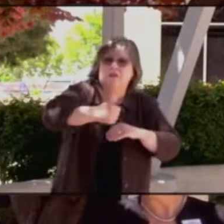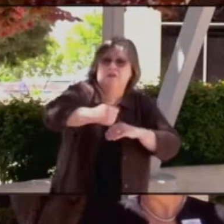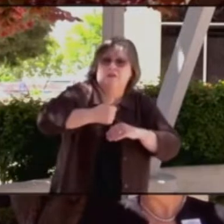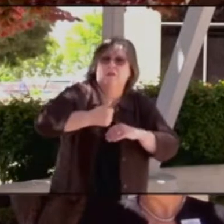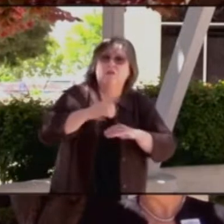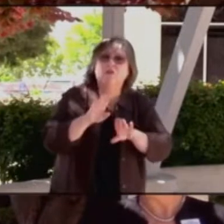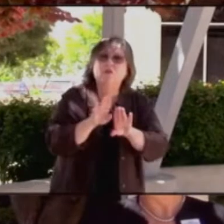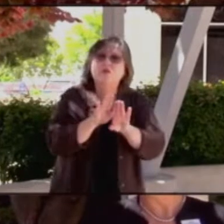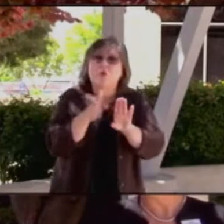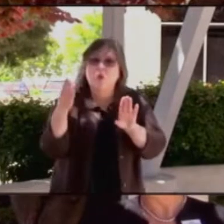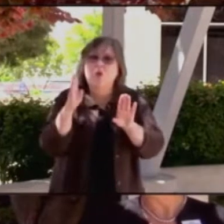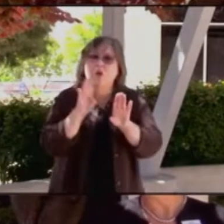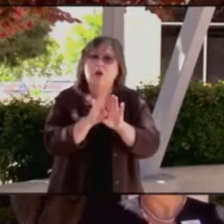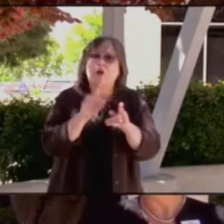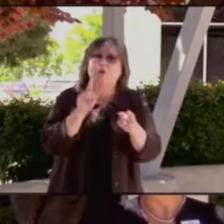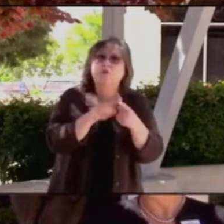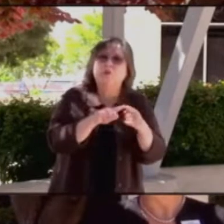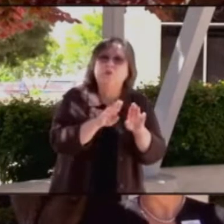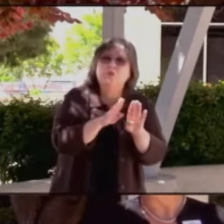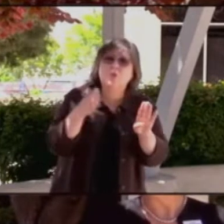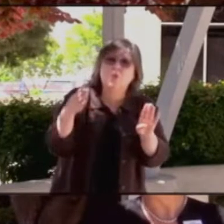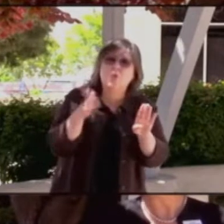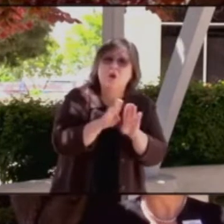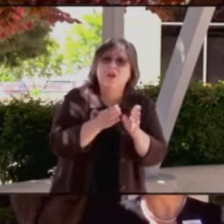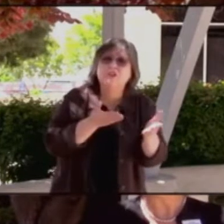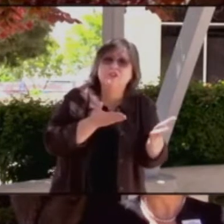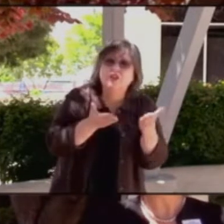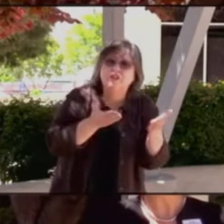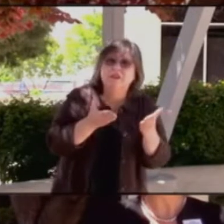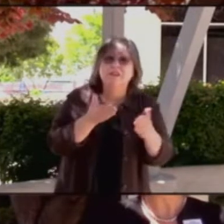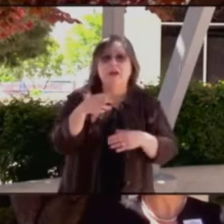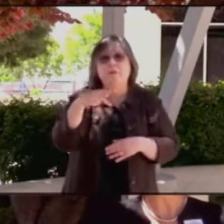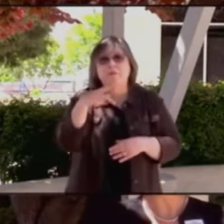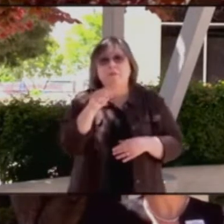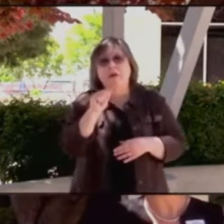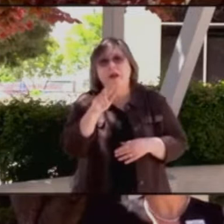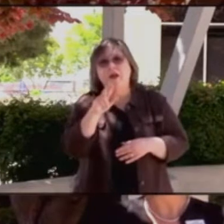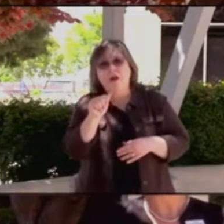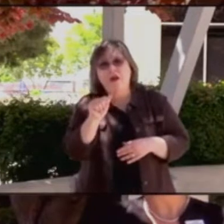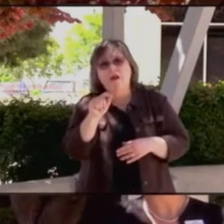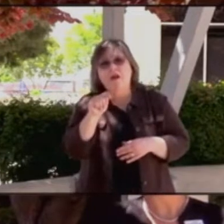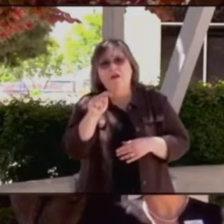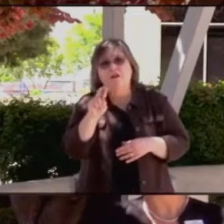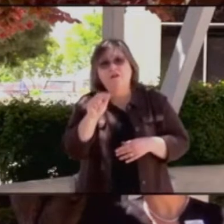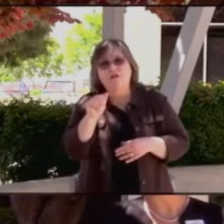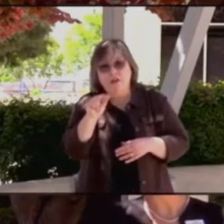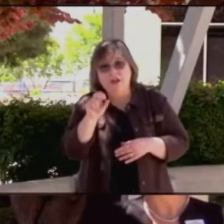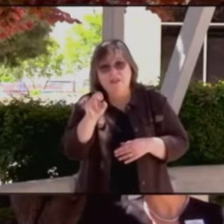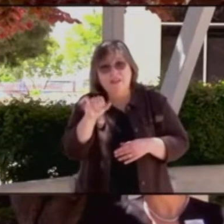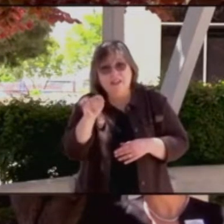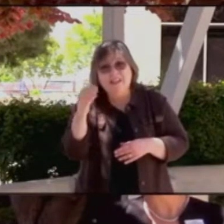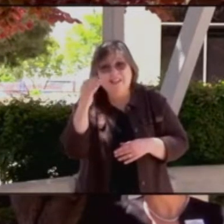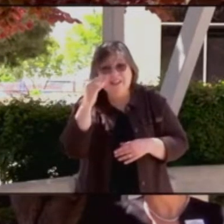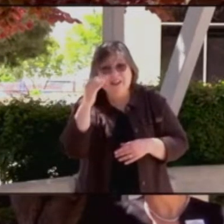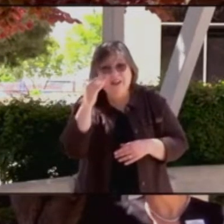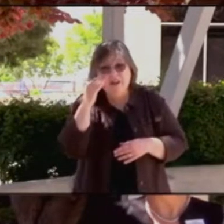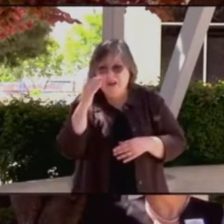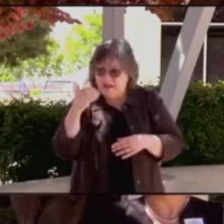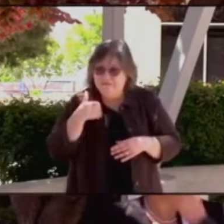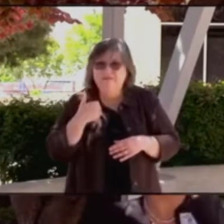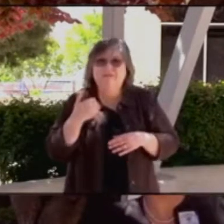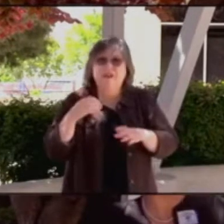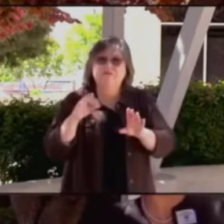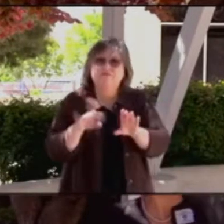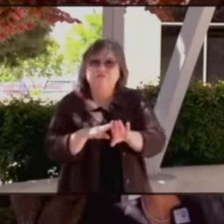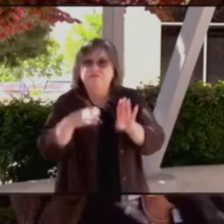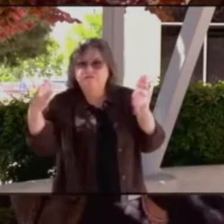vaccine appointments. Accessible VTA paratransit vehicles will pick patients up, take them to their appointment, wait